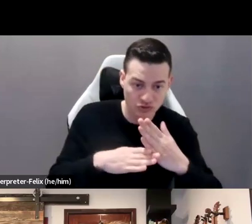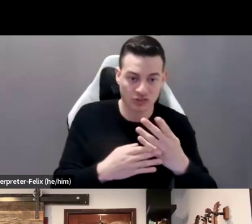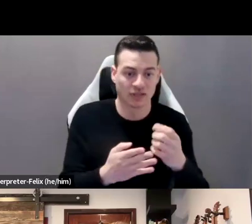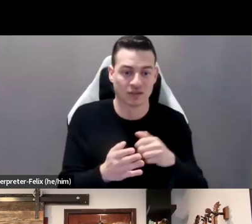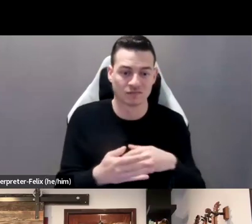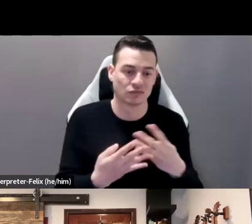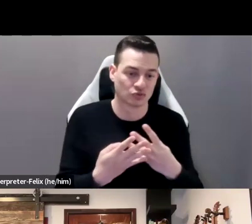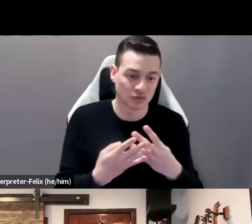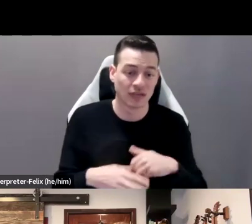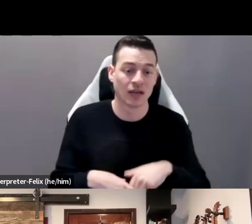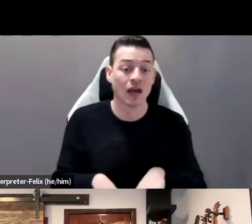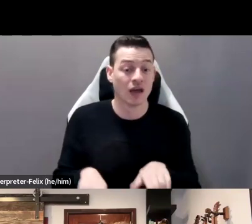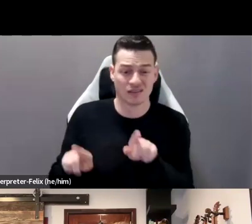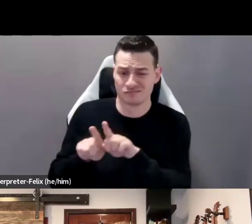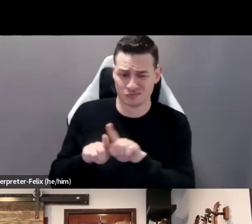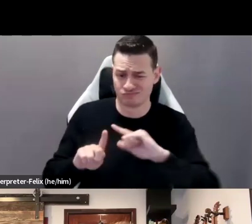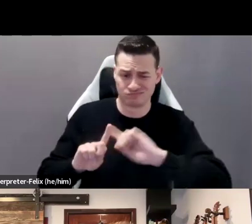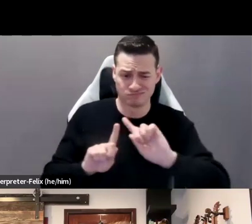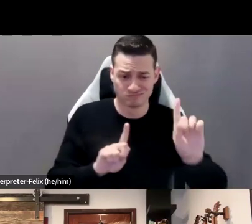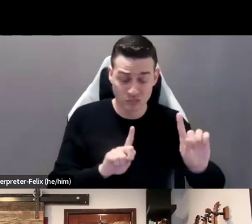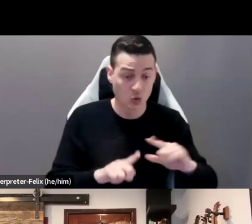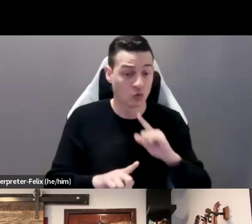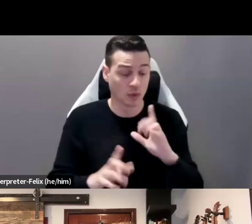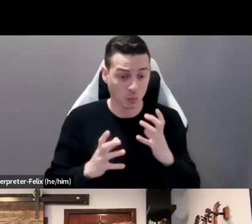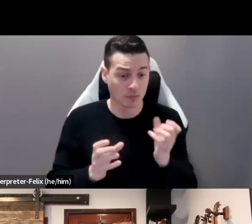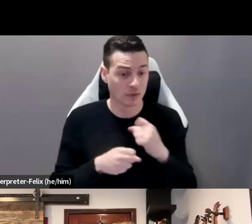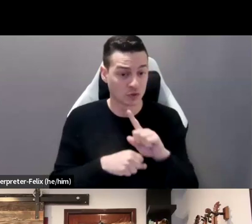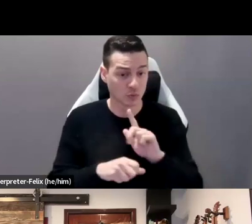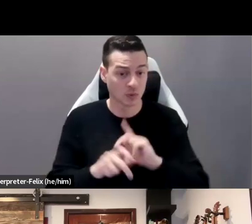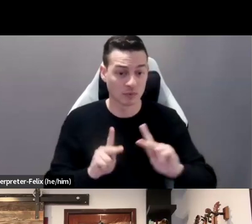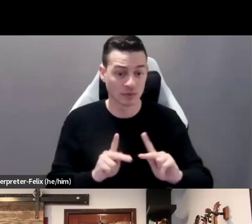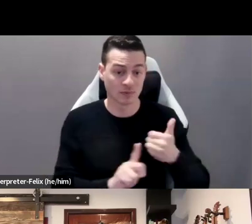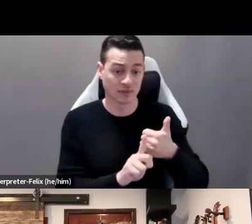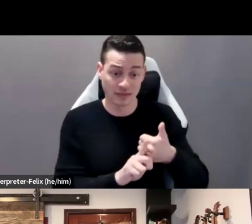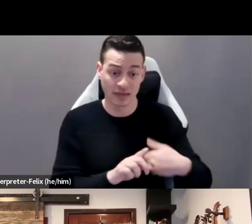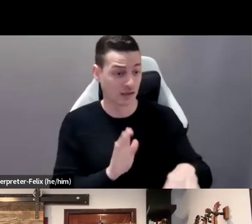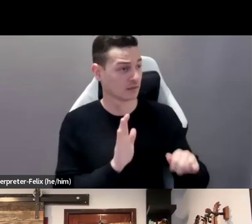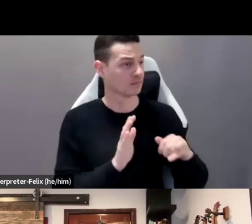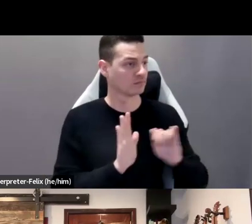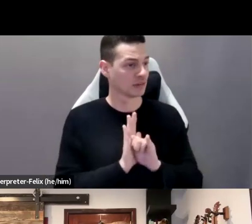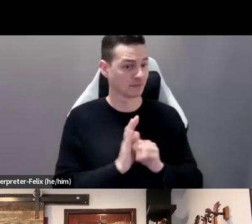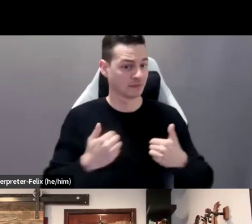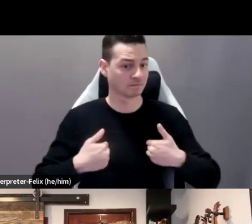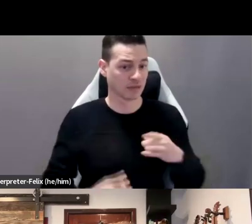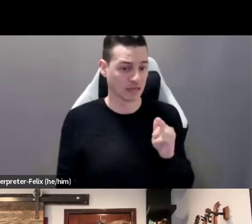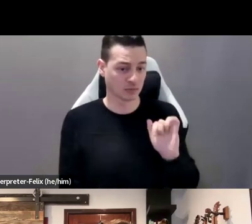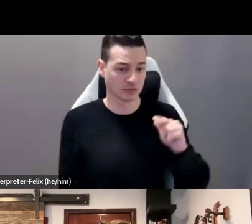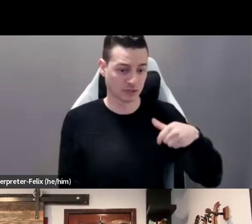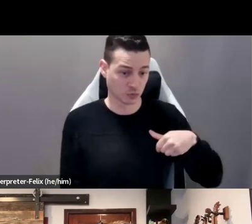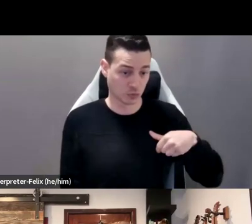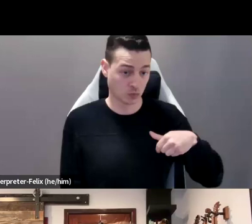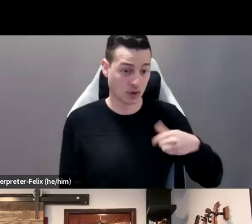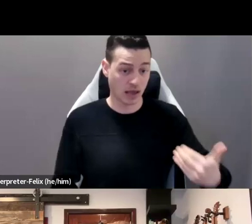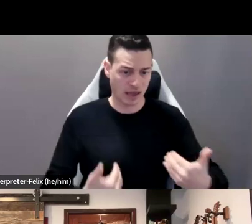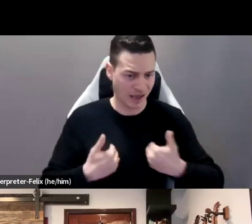more accessible to individuals that are LGBTQ+ identifying, and making sure that we all get affirming, tailored